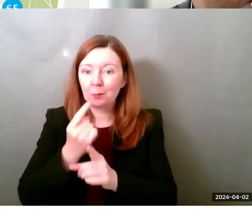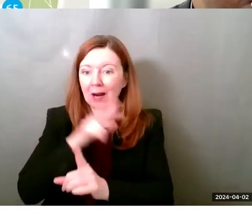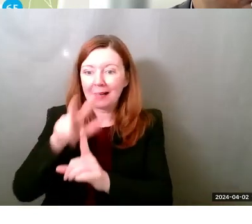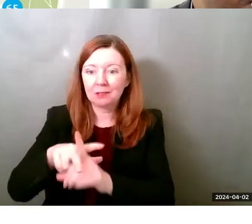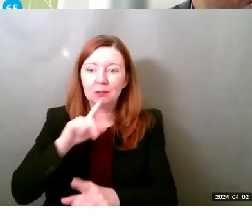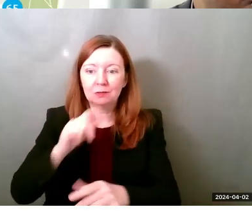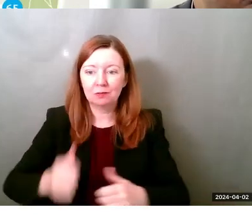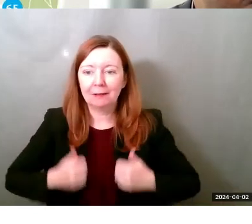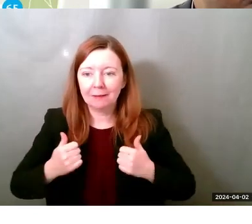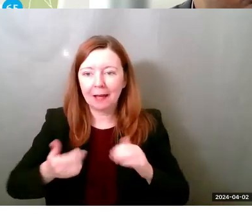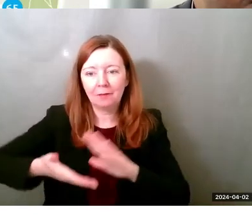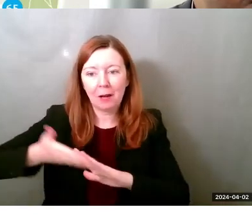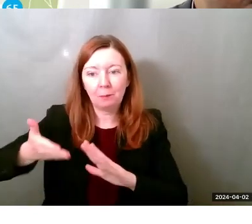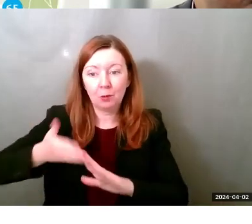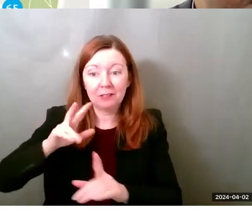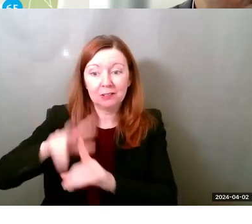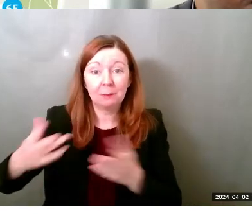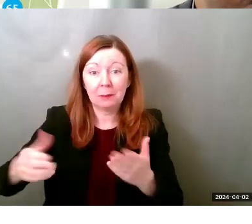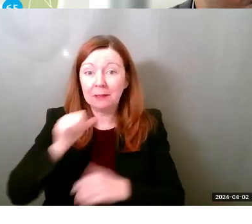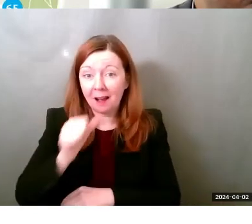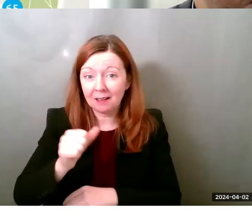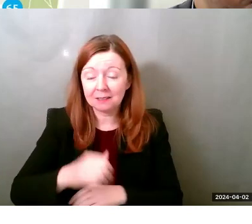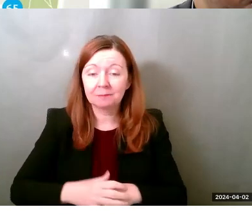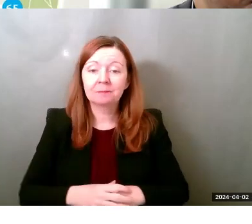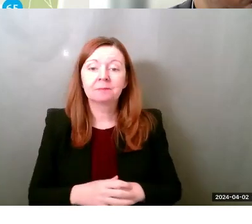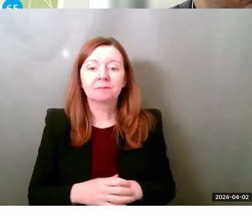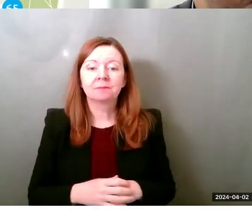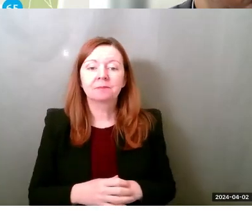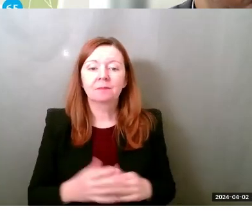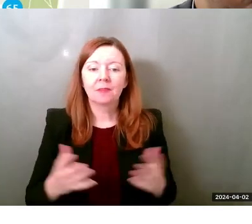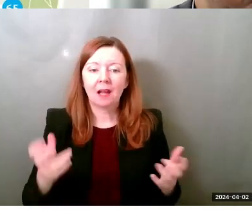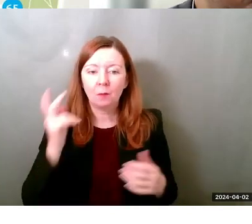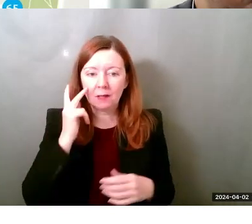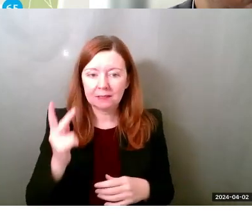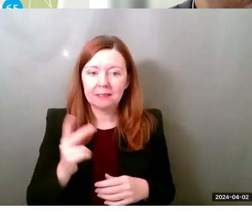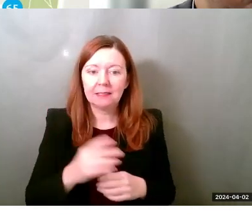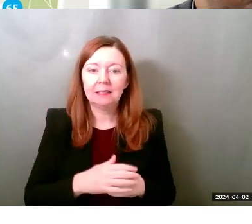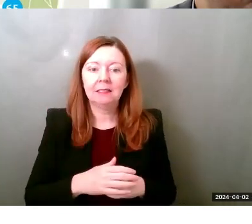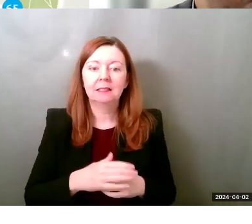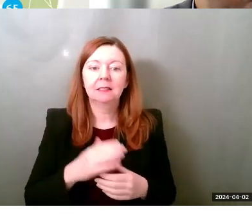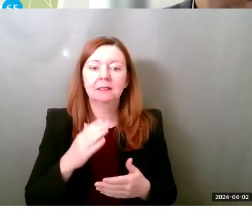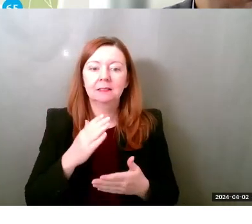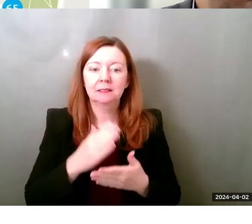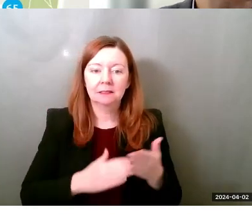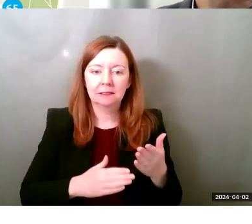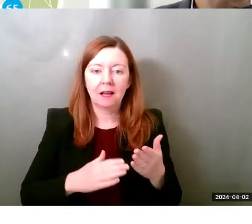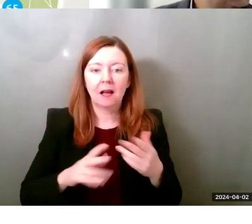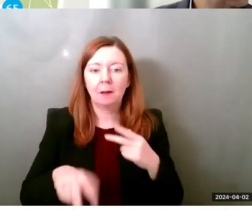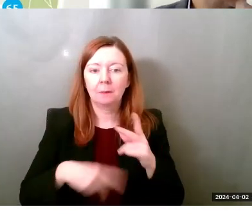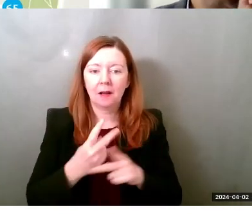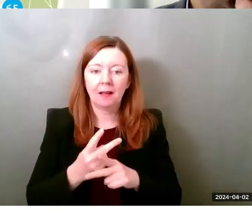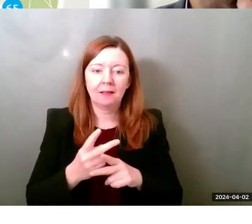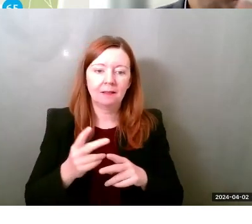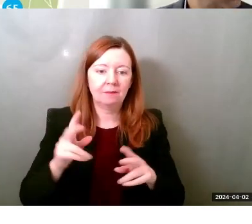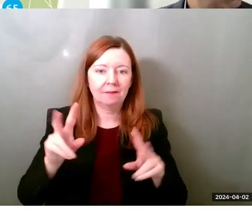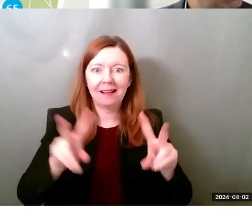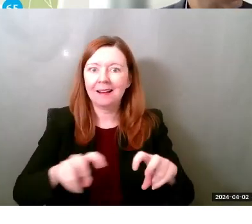life operations. I like to see some kind of analysis or